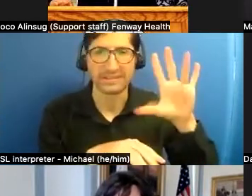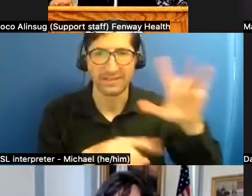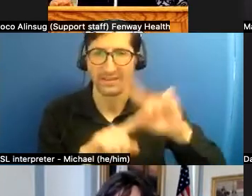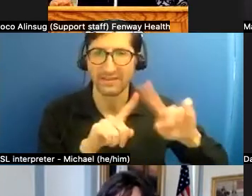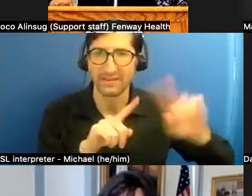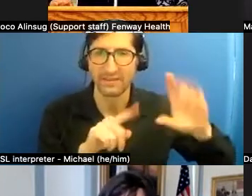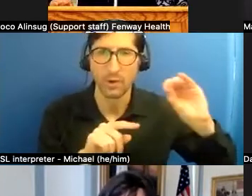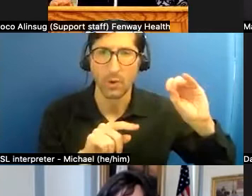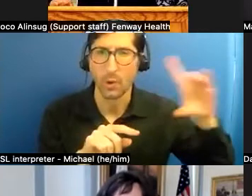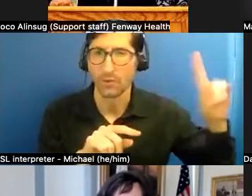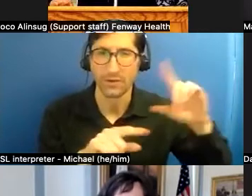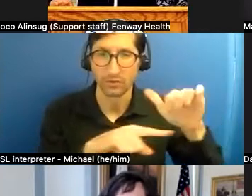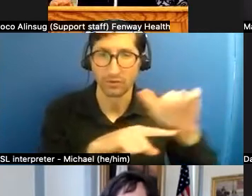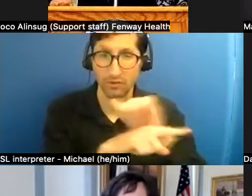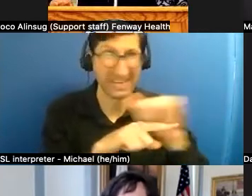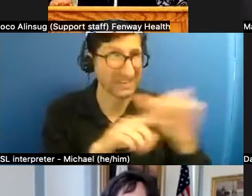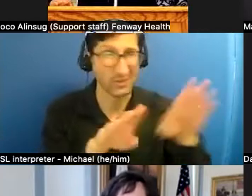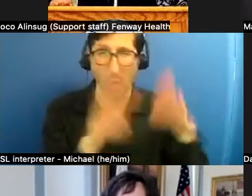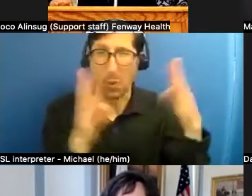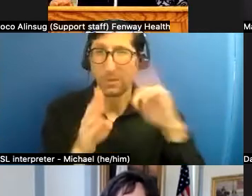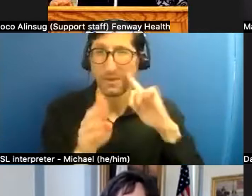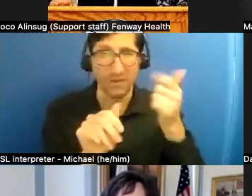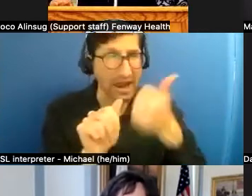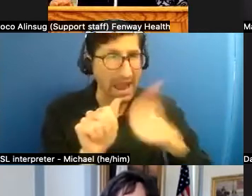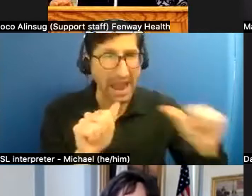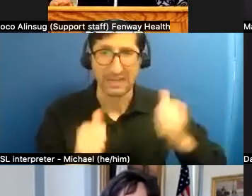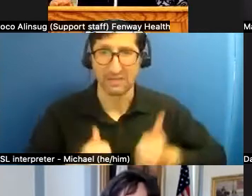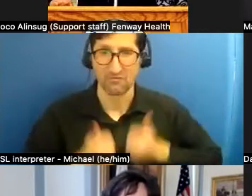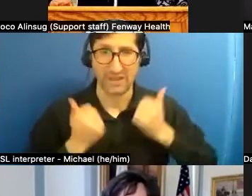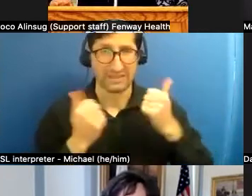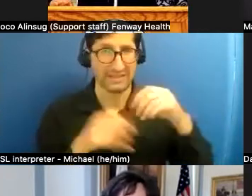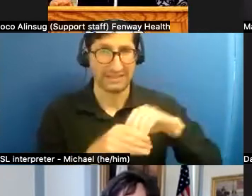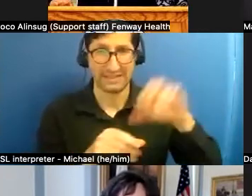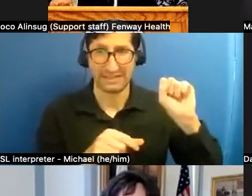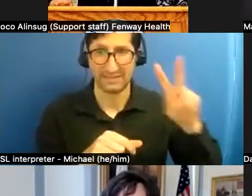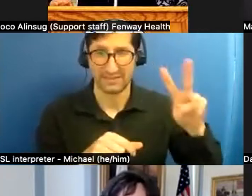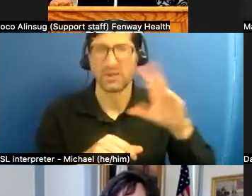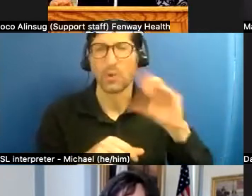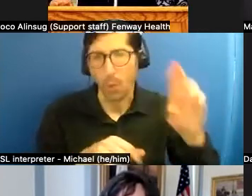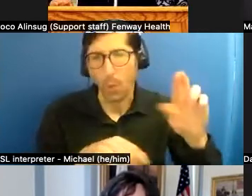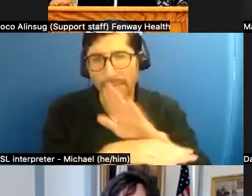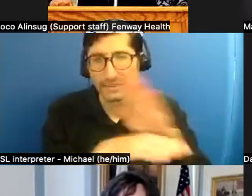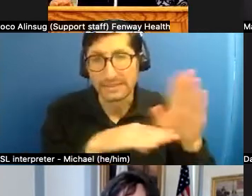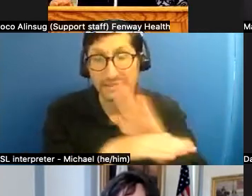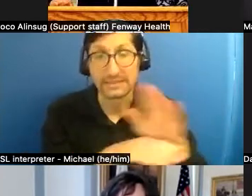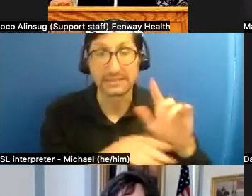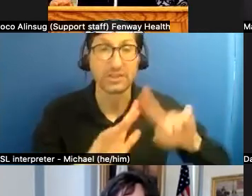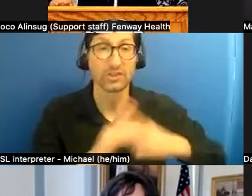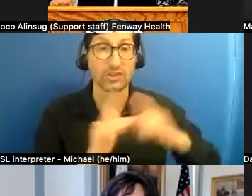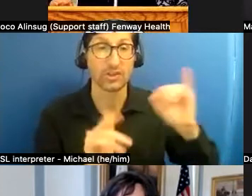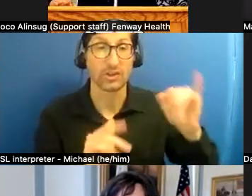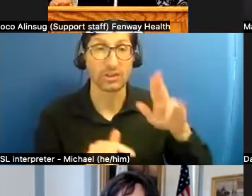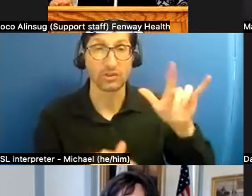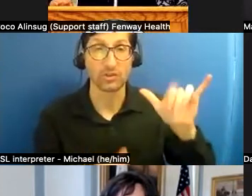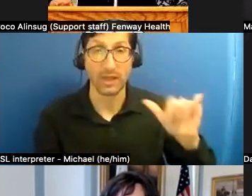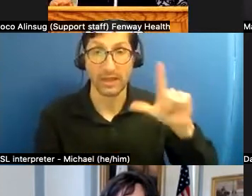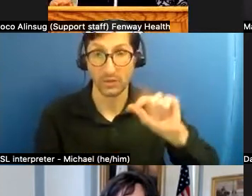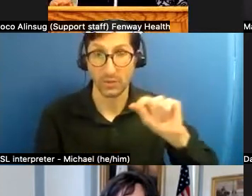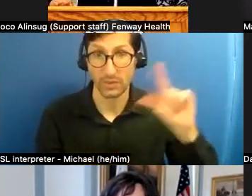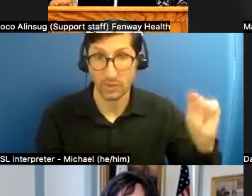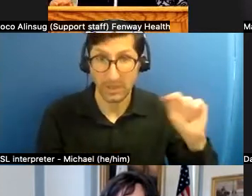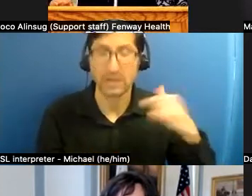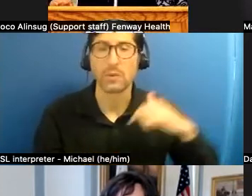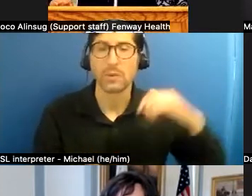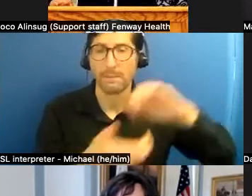continue to be open to all community residents and businesses. Since July 2020, we've partnered with the Somerville Homeless Coalition and